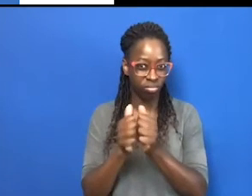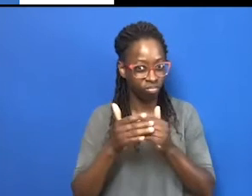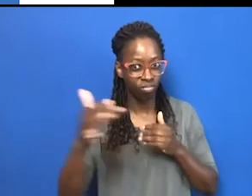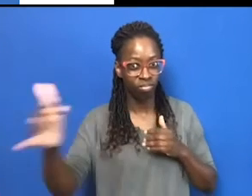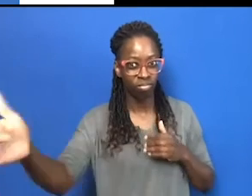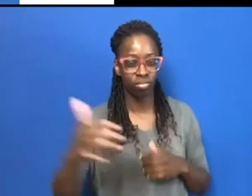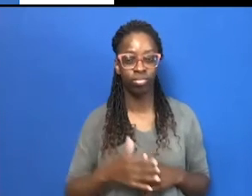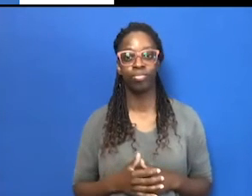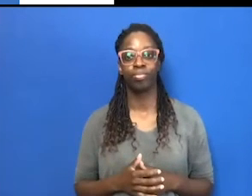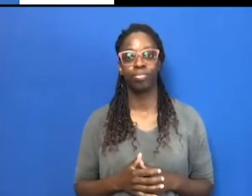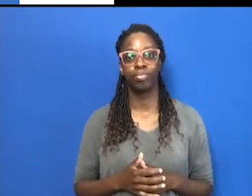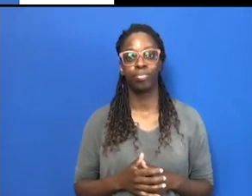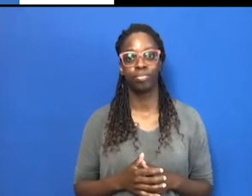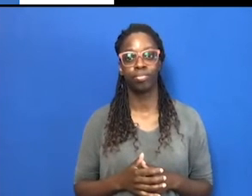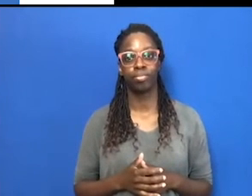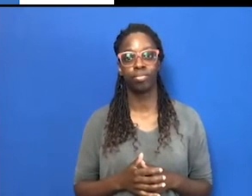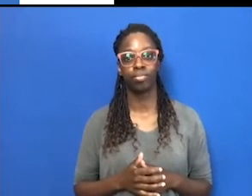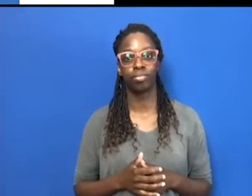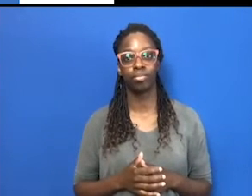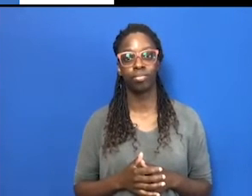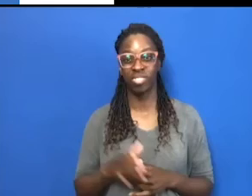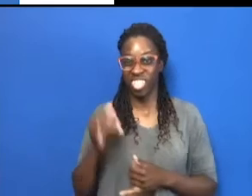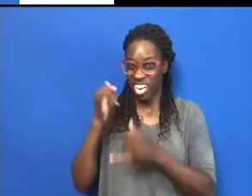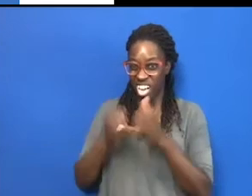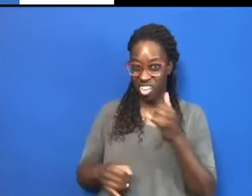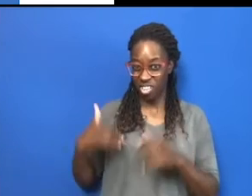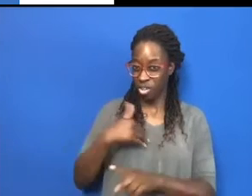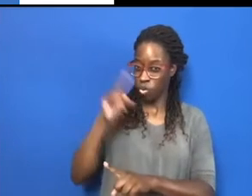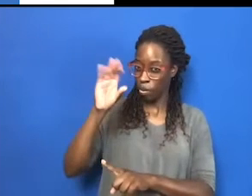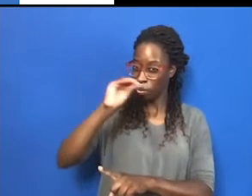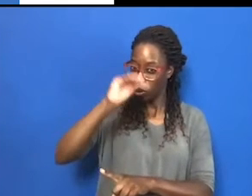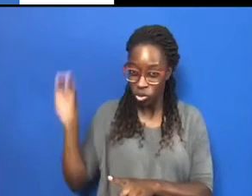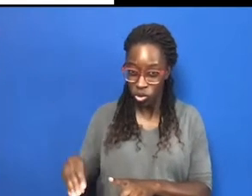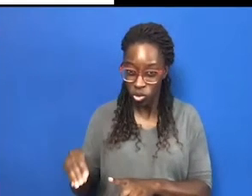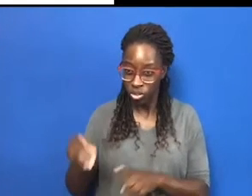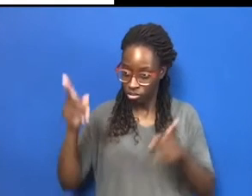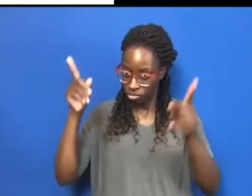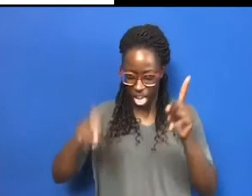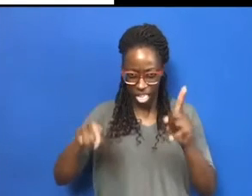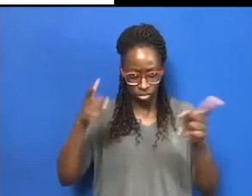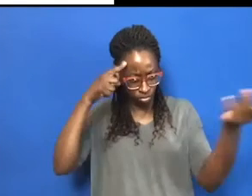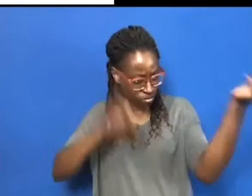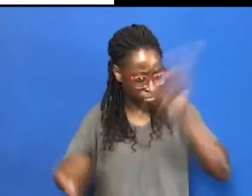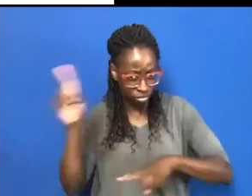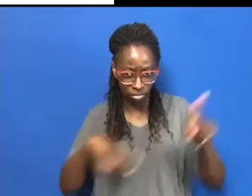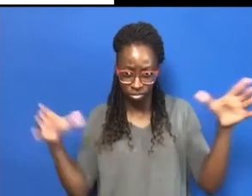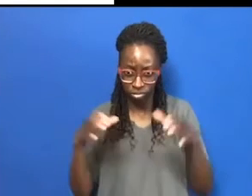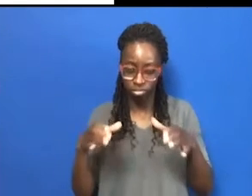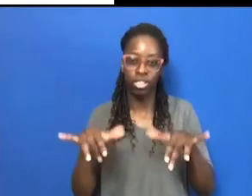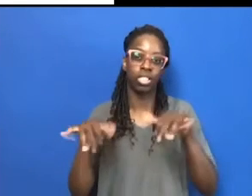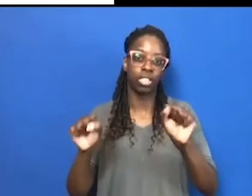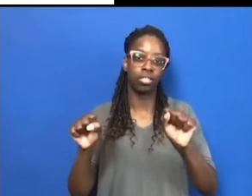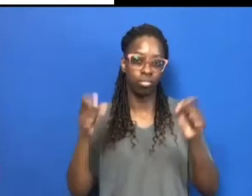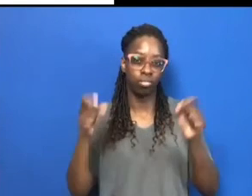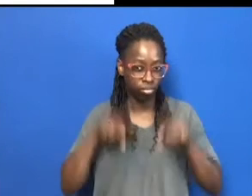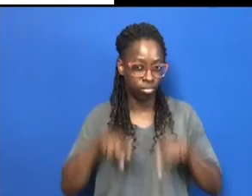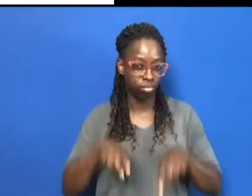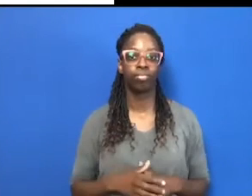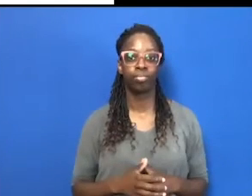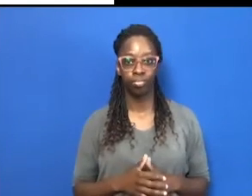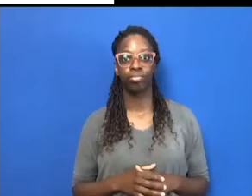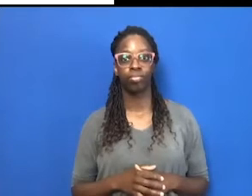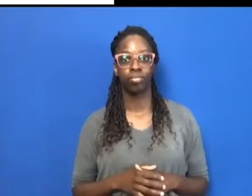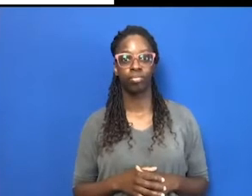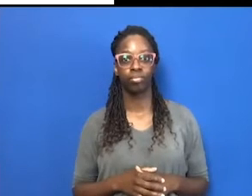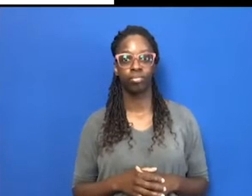100% agreement among all of the codes. So these slides are starting to get into what we found. So